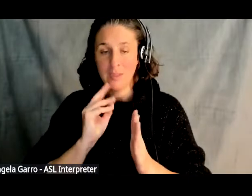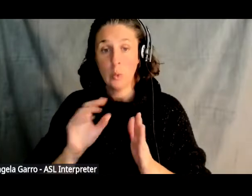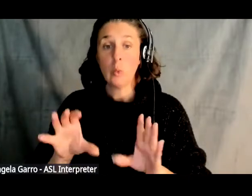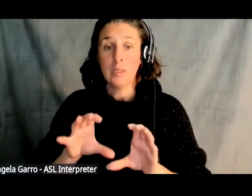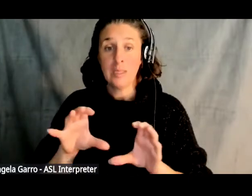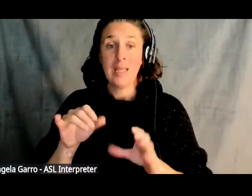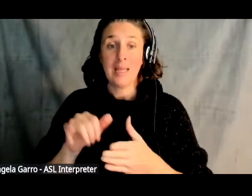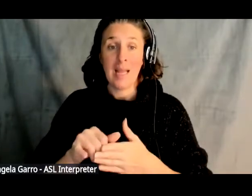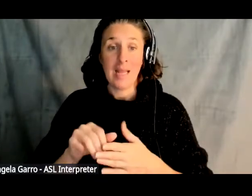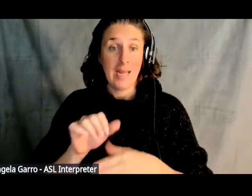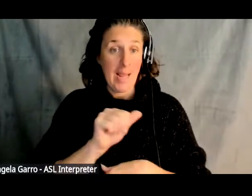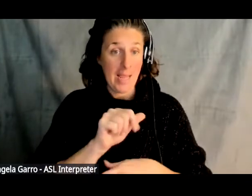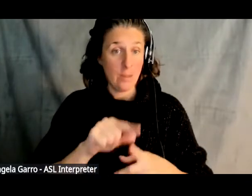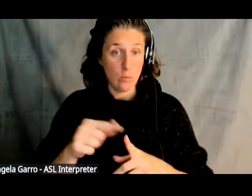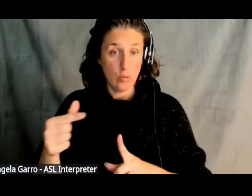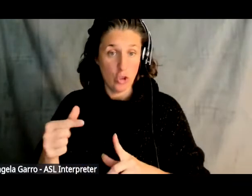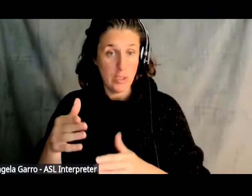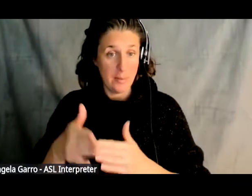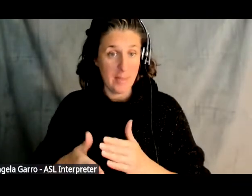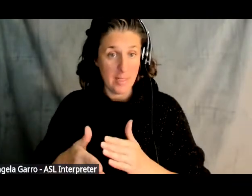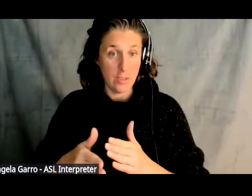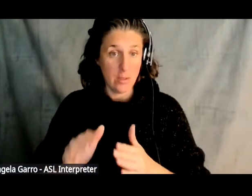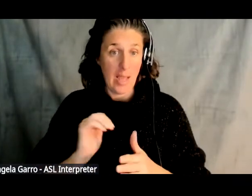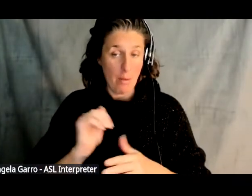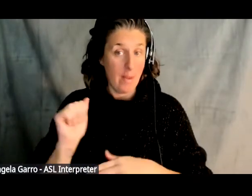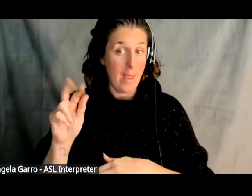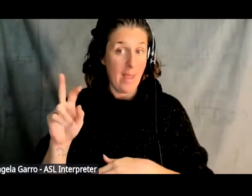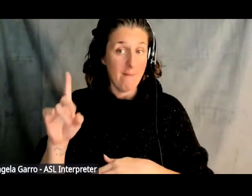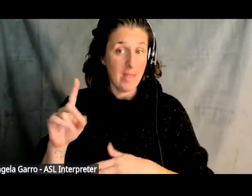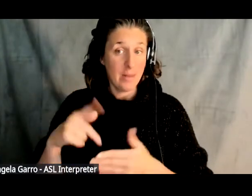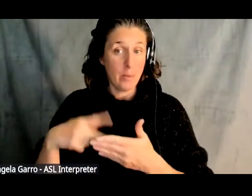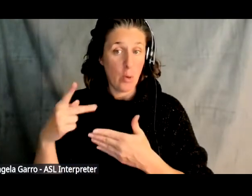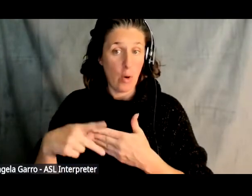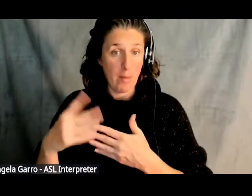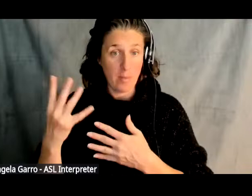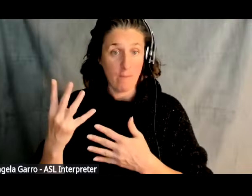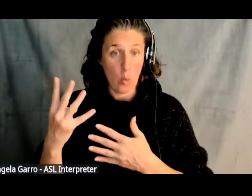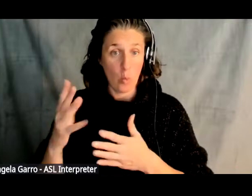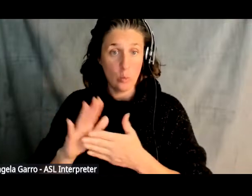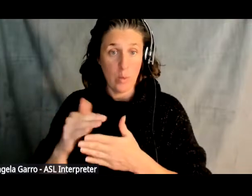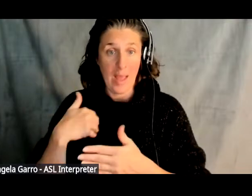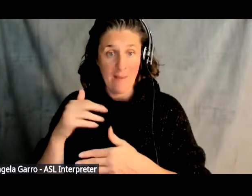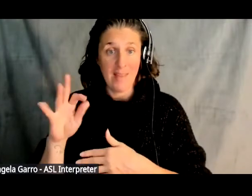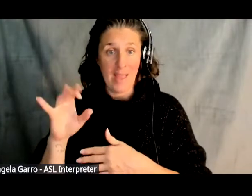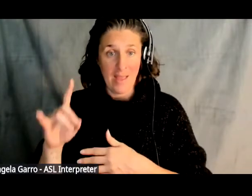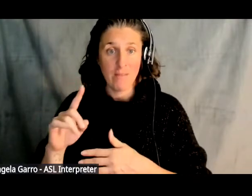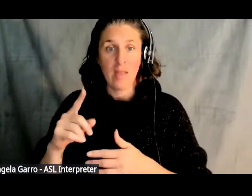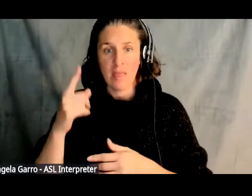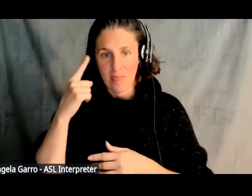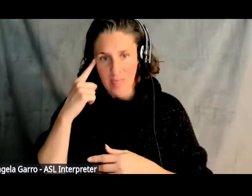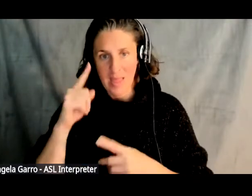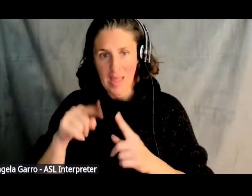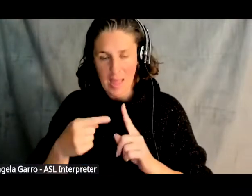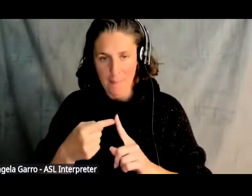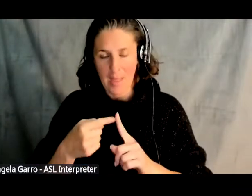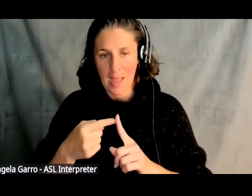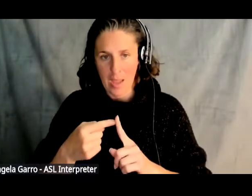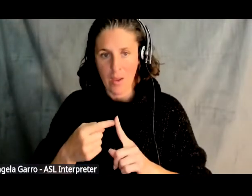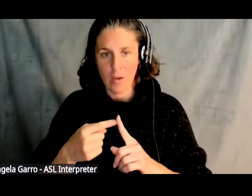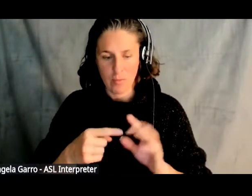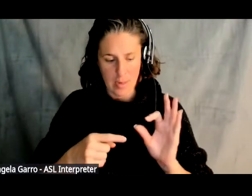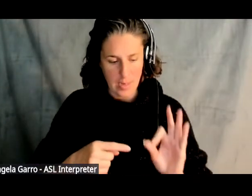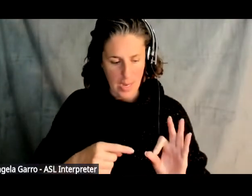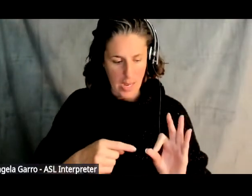in A to G kind of completion. I would say our AVID programs at the 4 schools that have AVID really are thinking about from year 9 through year